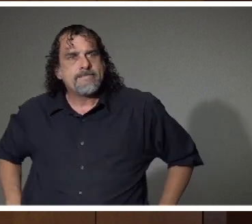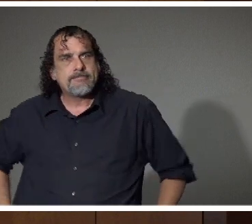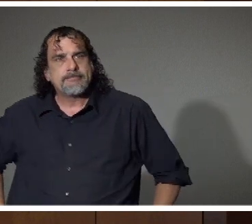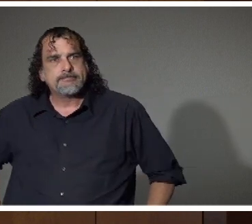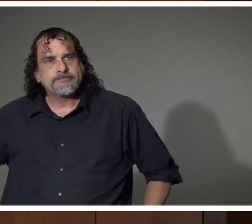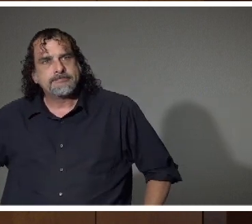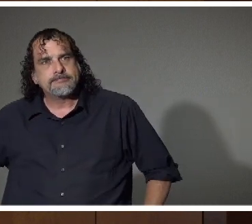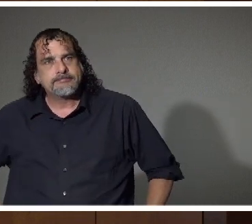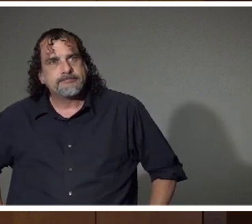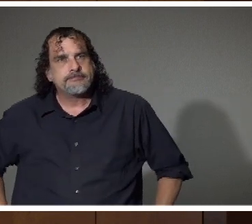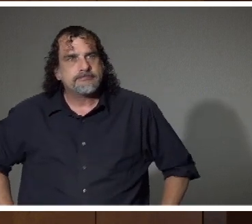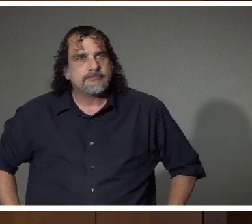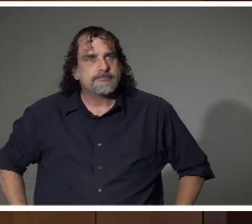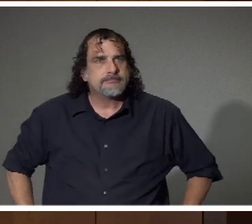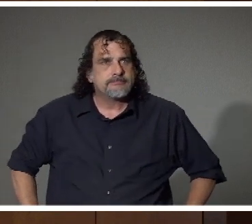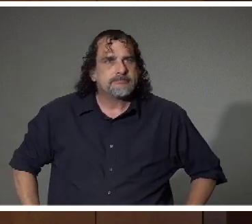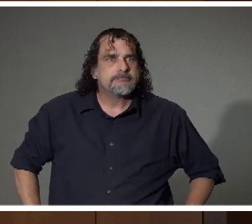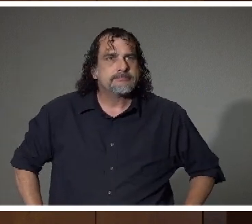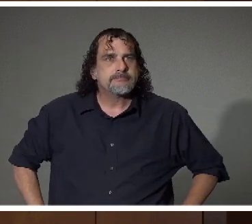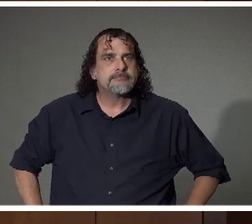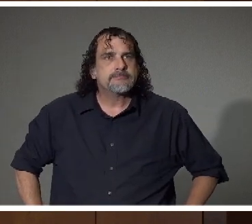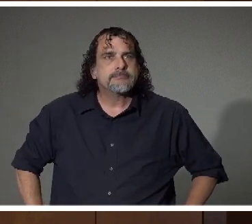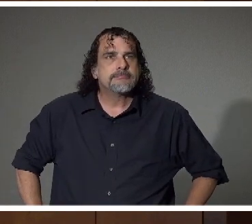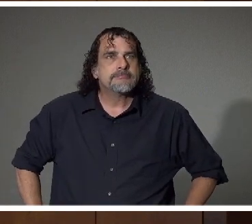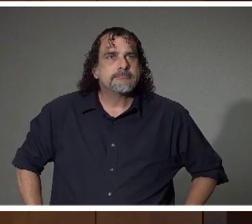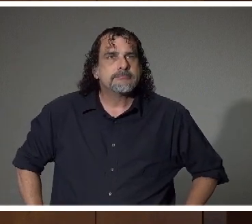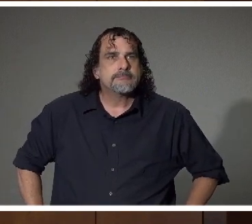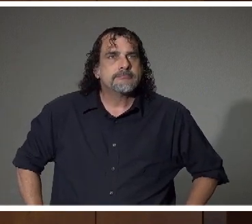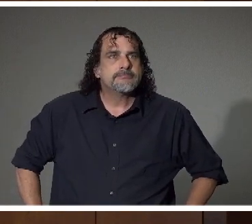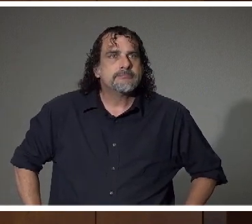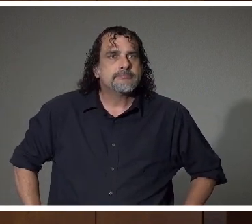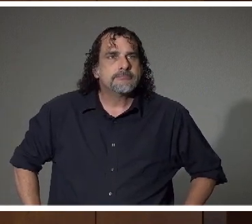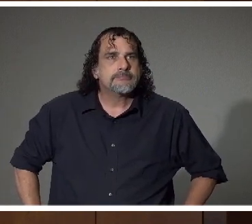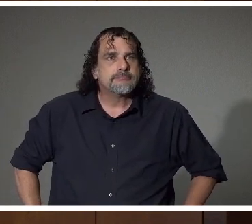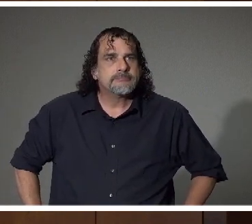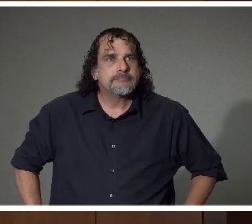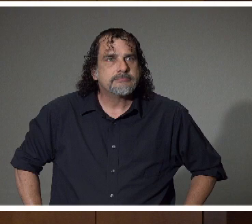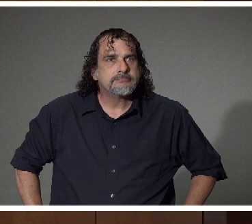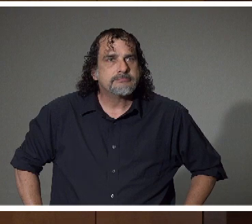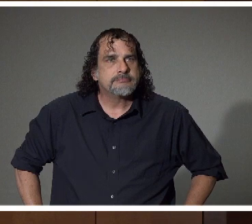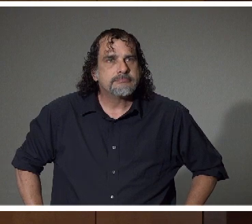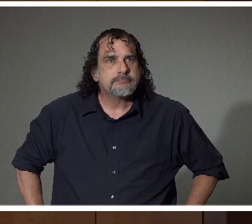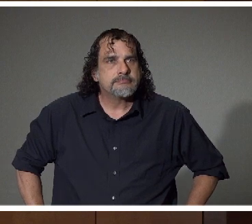Dave Elliott from WLX has another question. Dave?